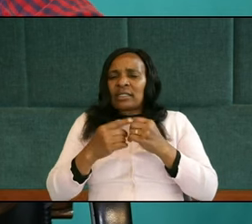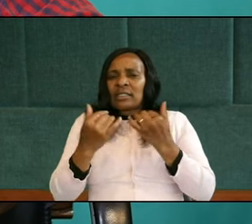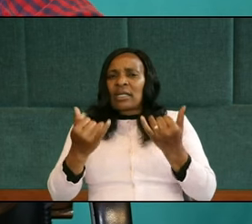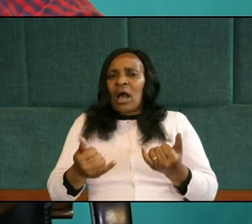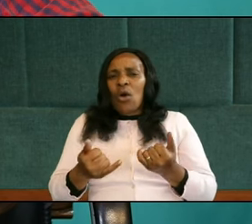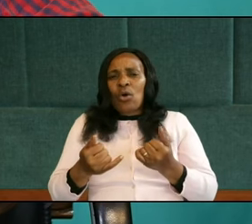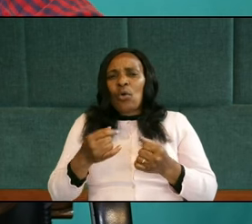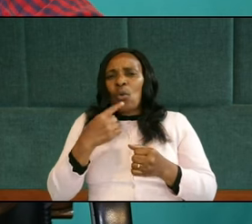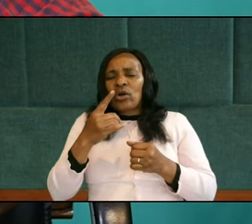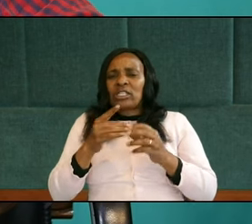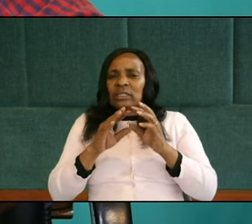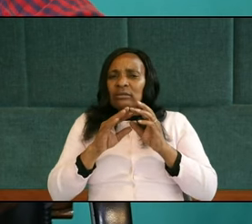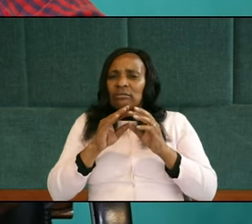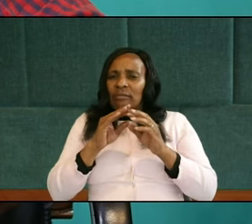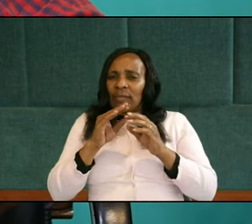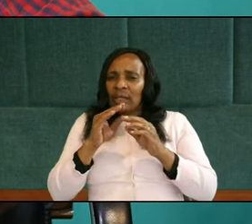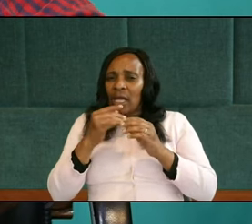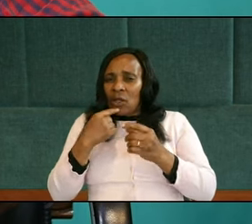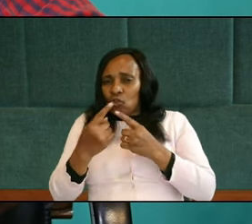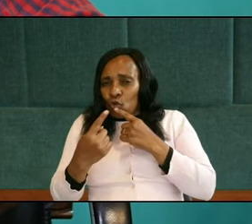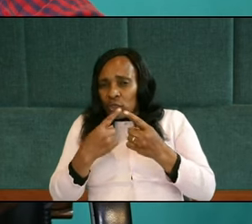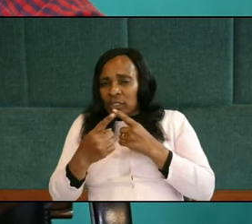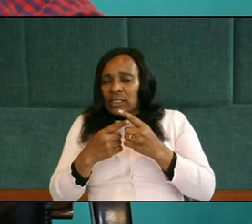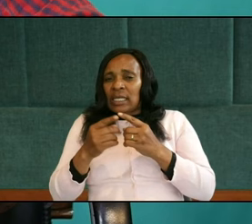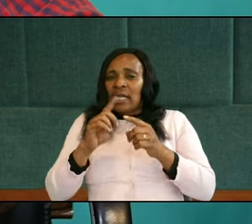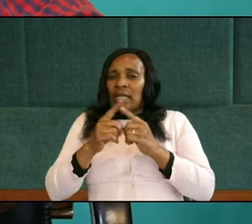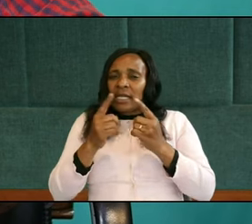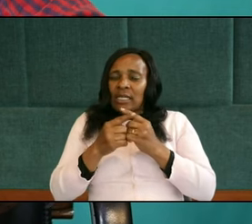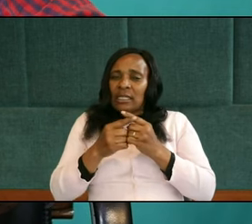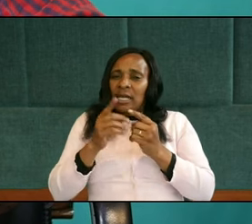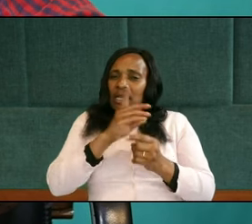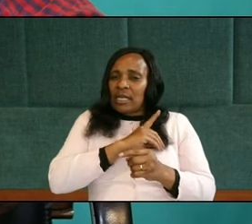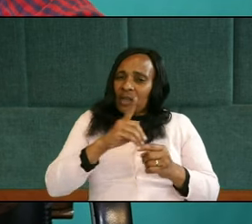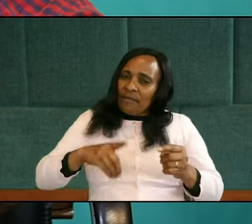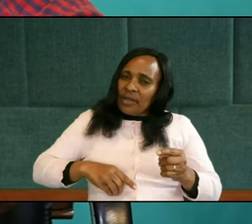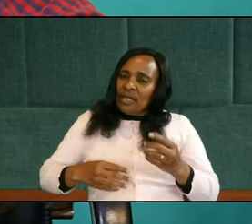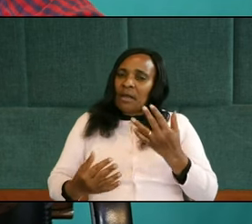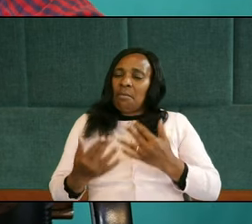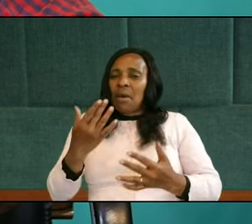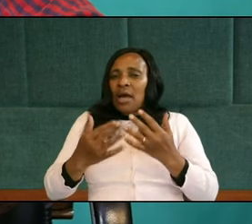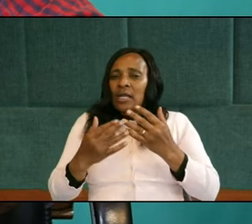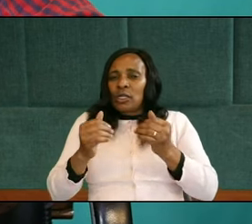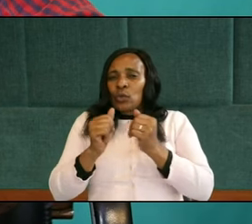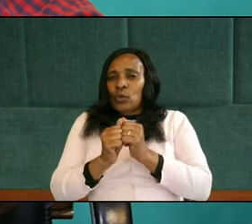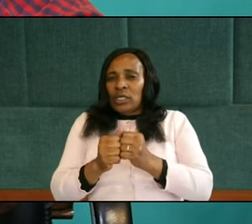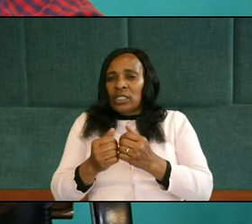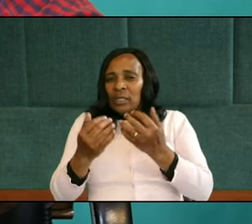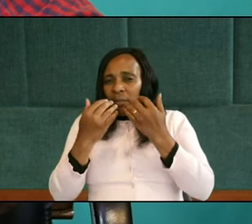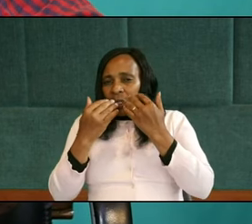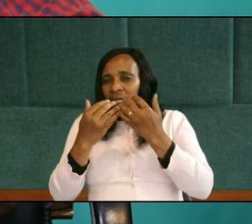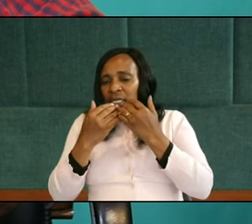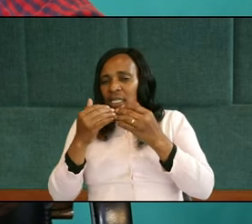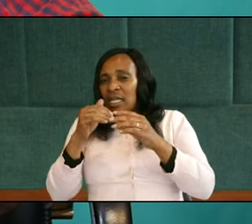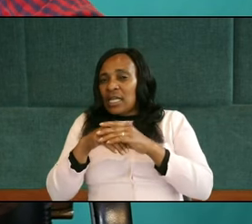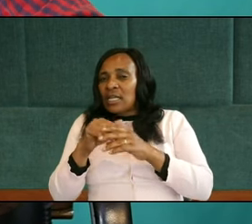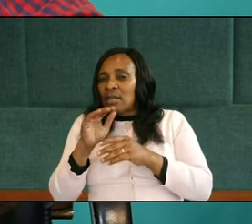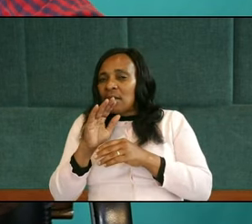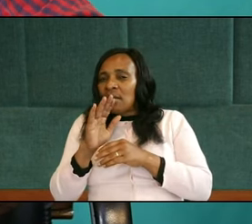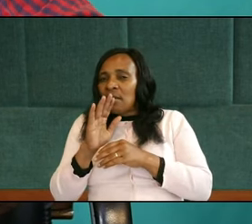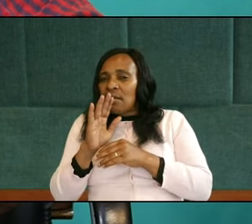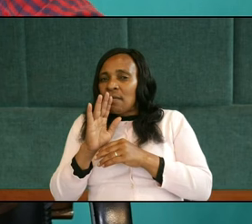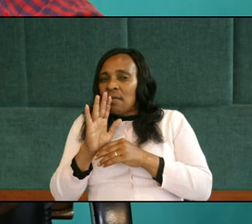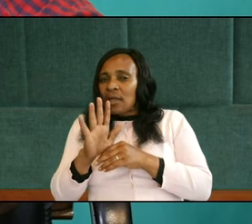As a matter of fact, the phrase David burned with anger refers to breathing rapidly in